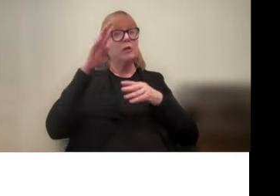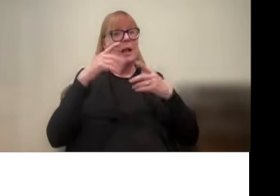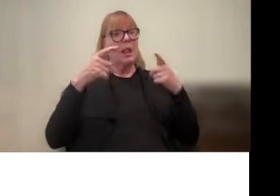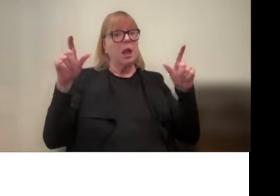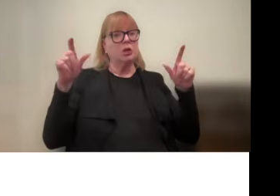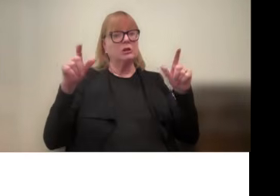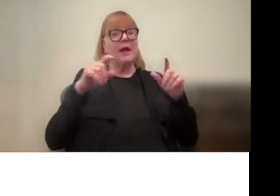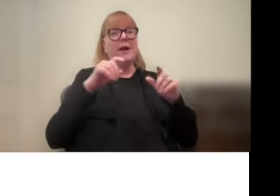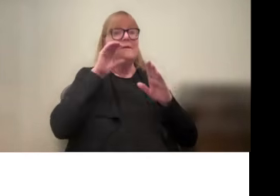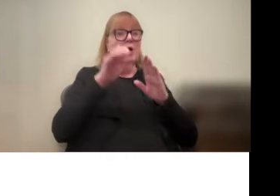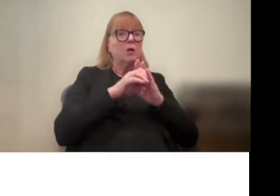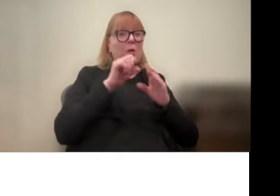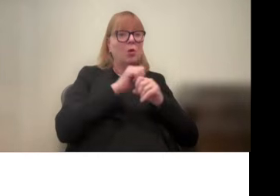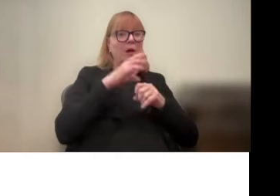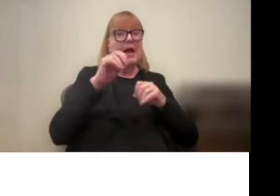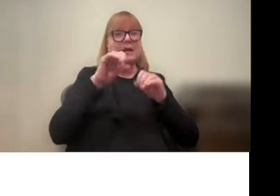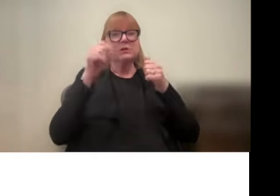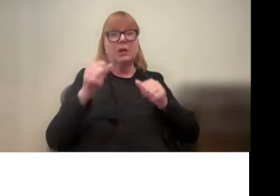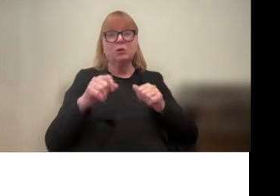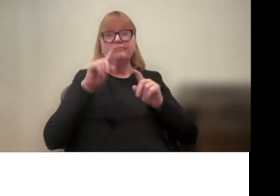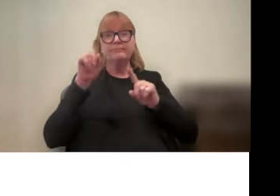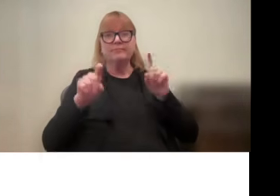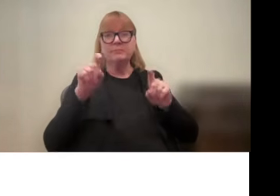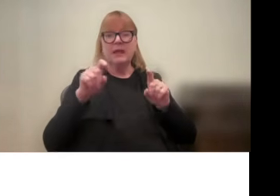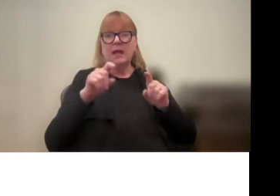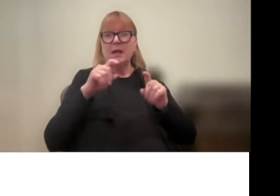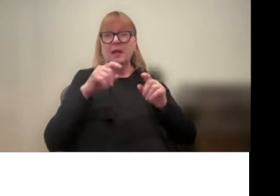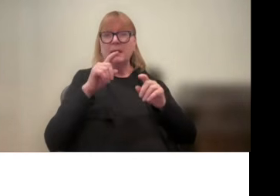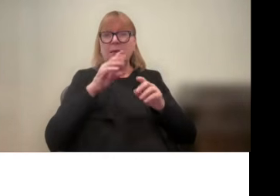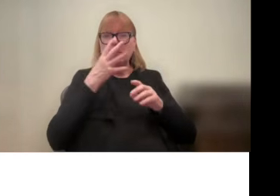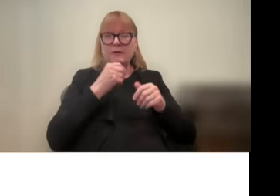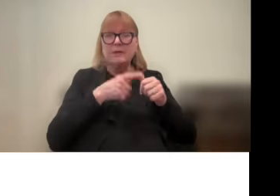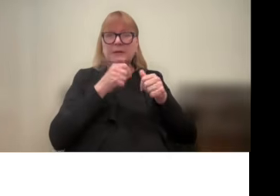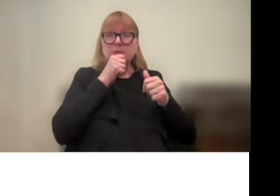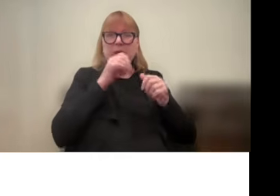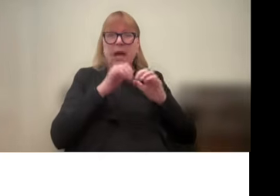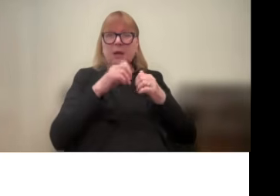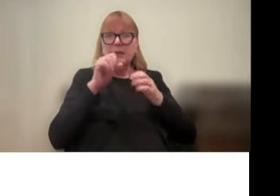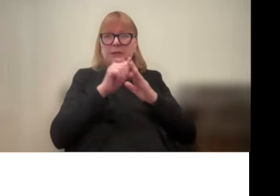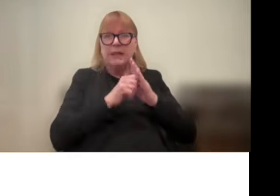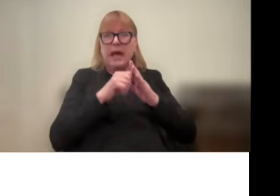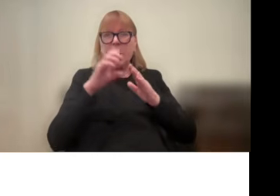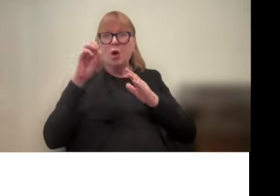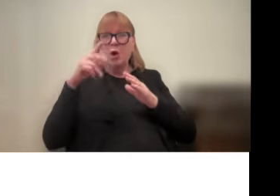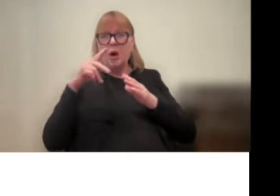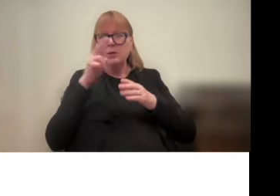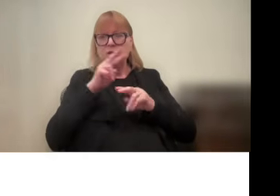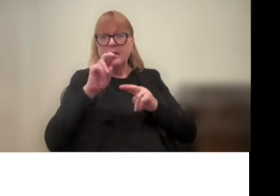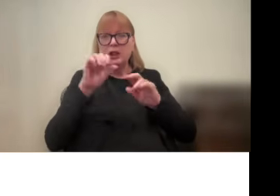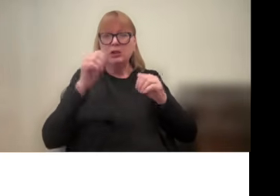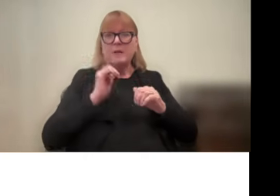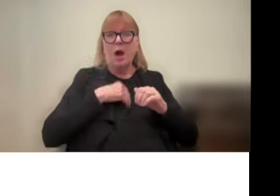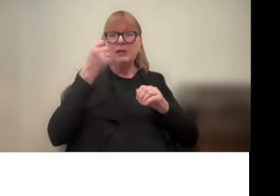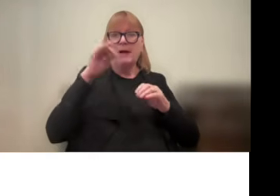works and sculptures that interrogate the aesthetics of secrecy, exploring how state and corporate surveillance shape our understanding of